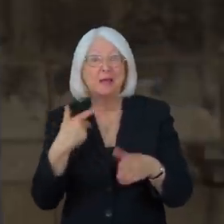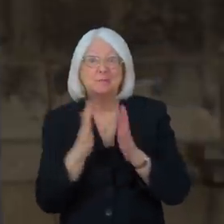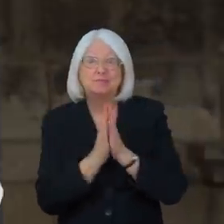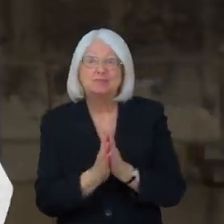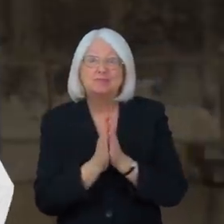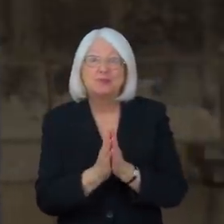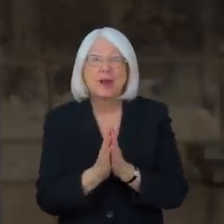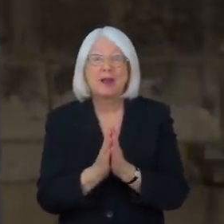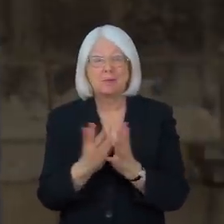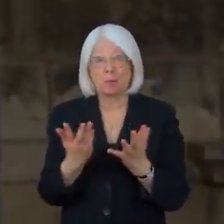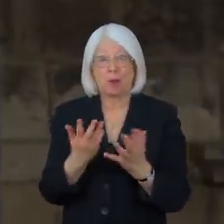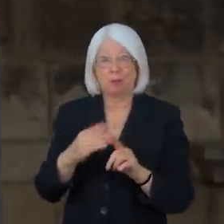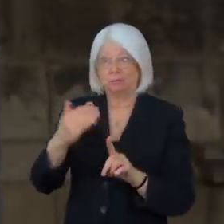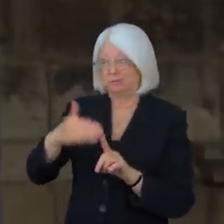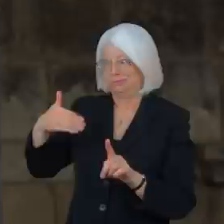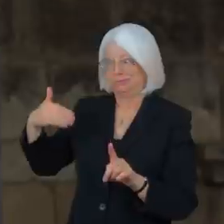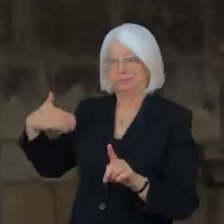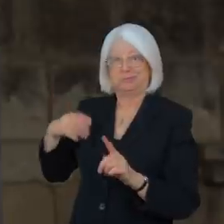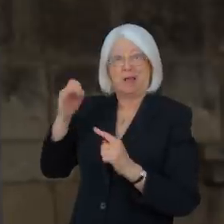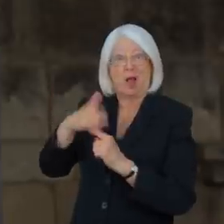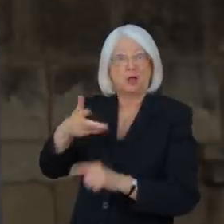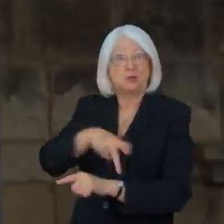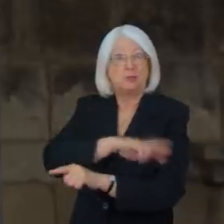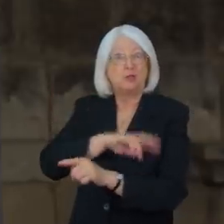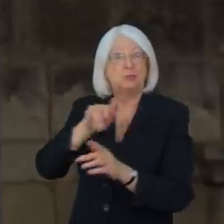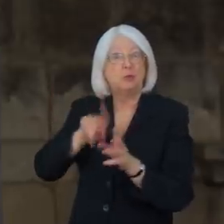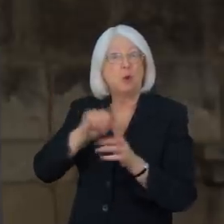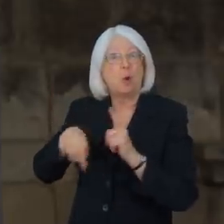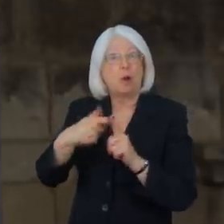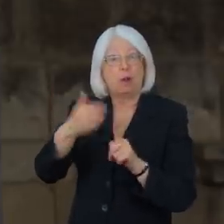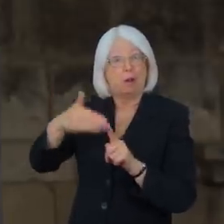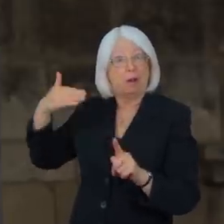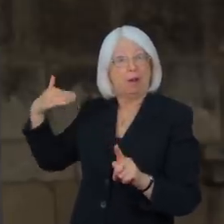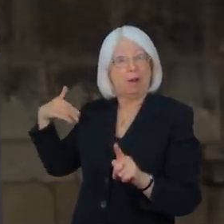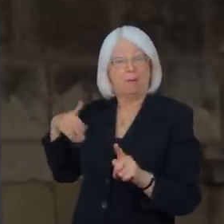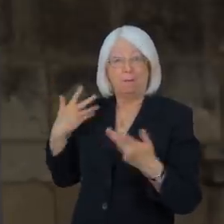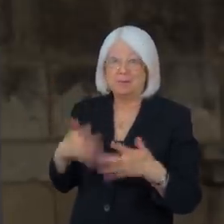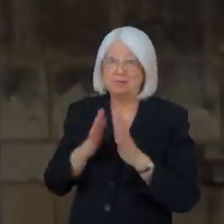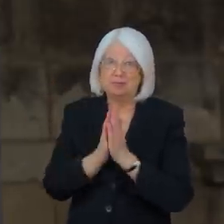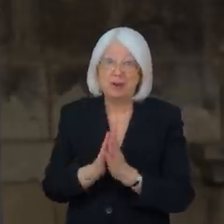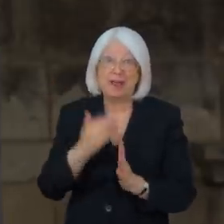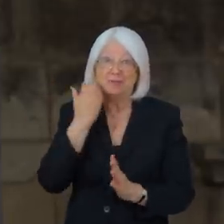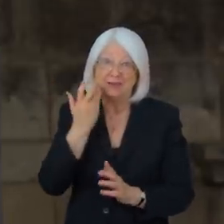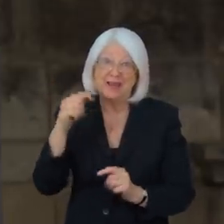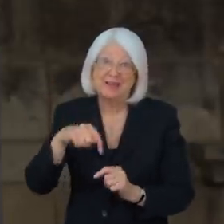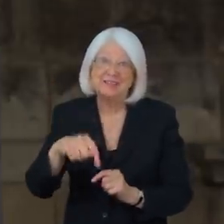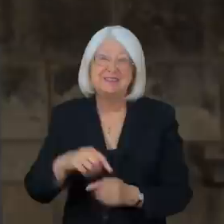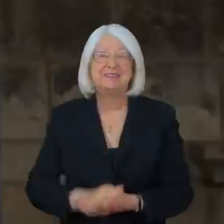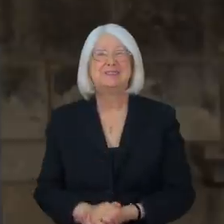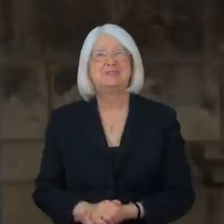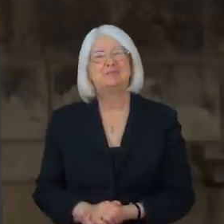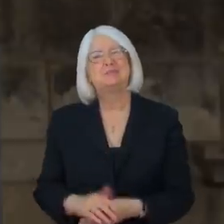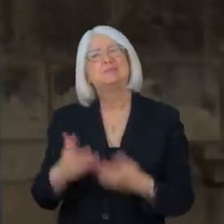day and where all my predecessors have prayed. And today, we